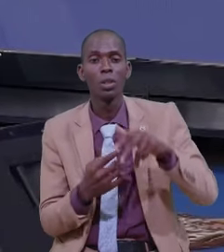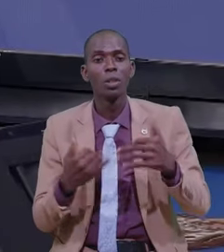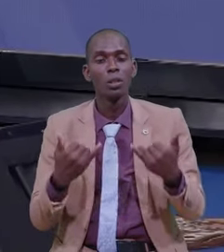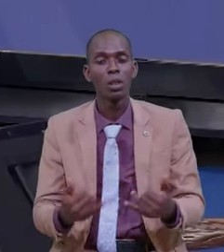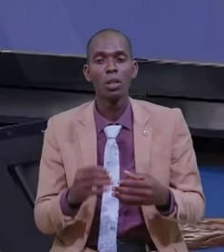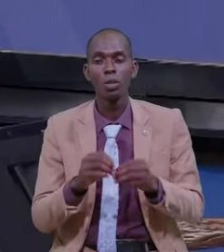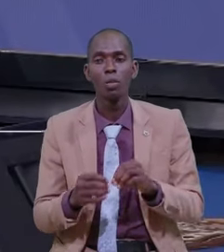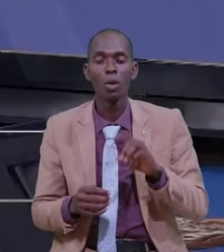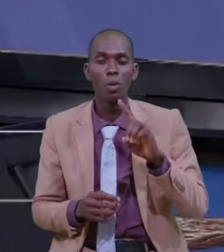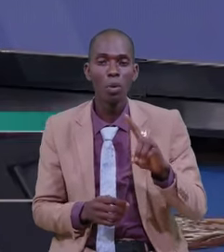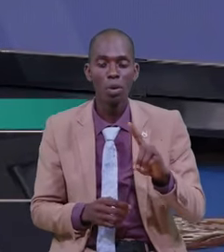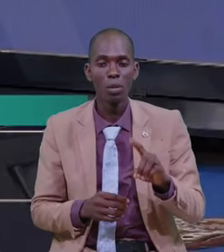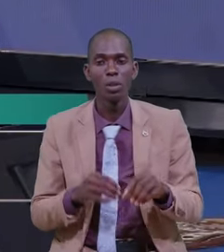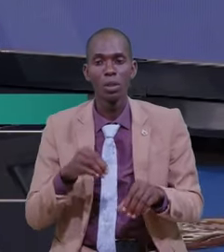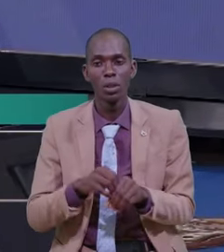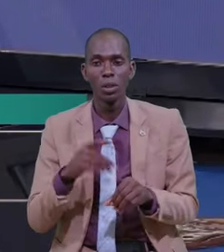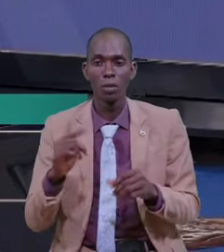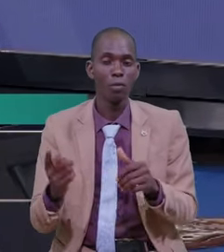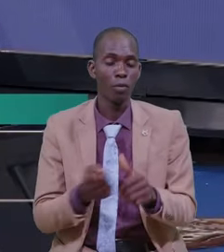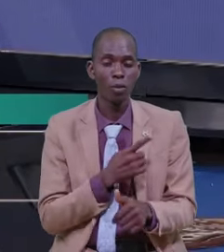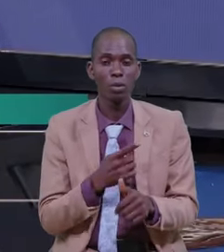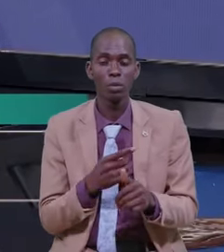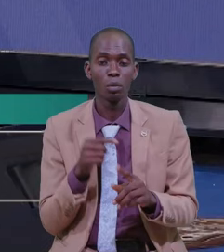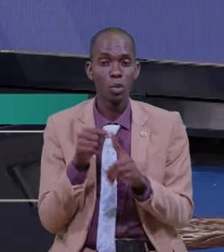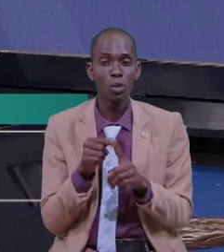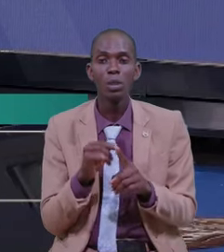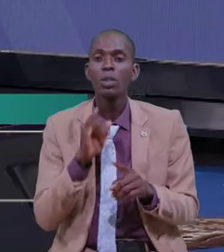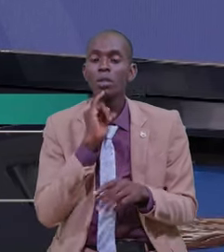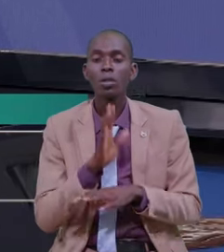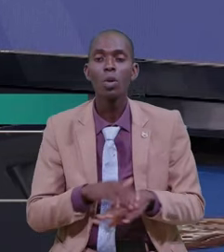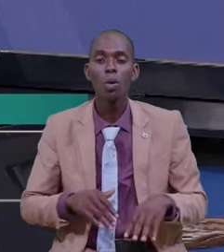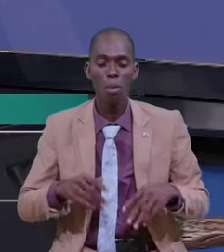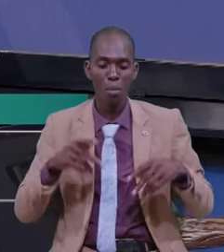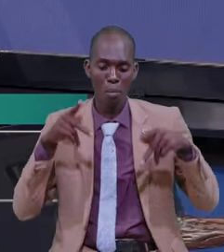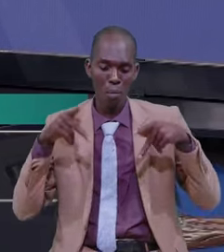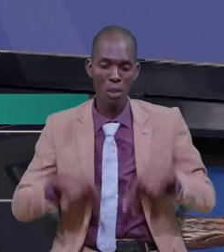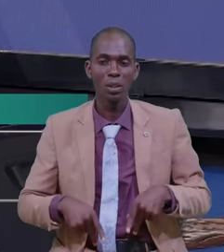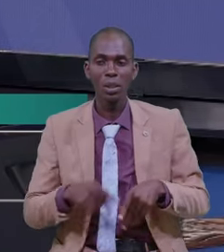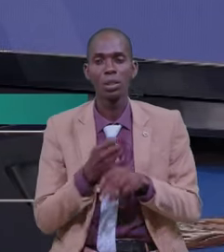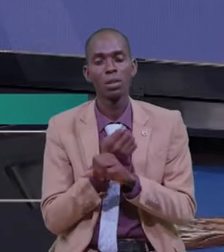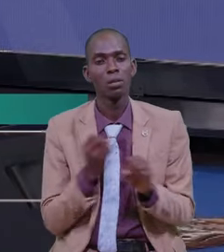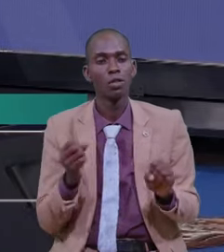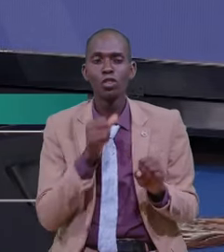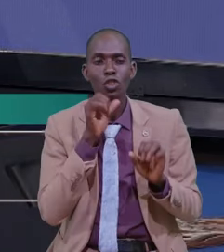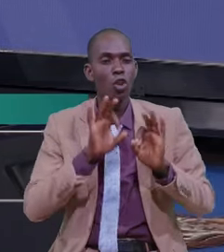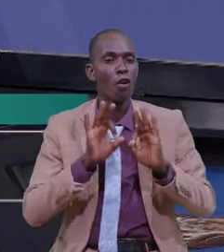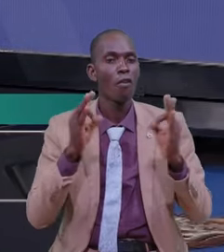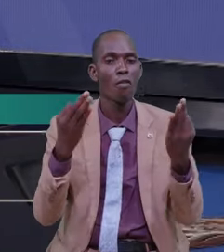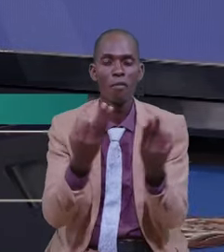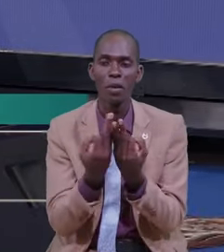personal salvation. Personal salvation. Not family salvation,